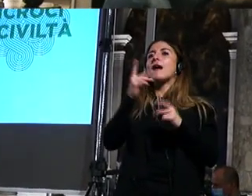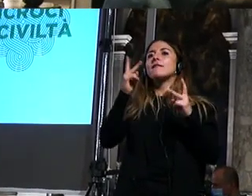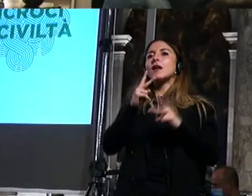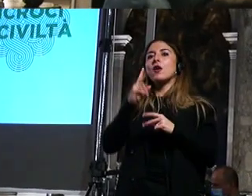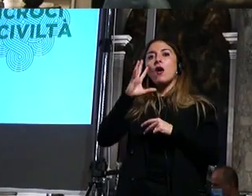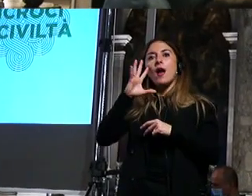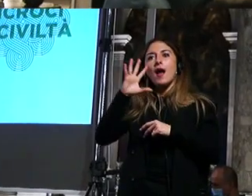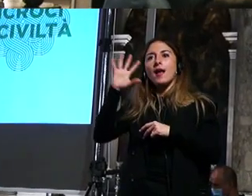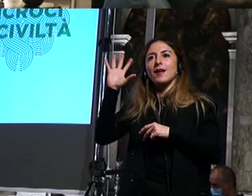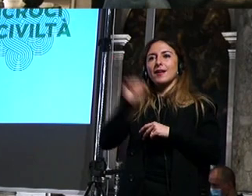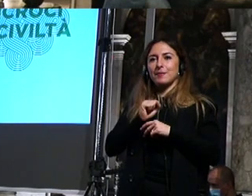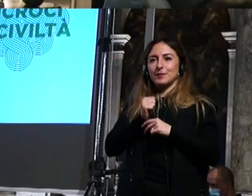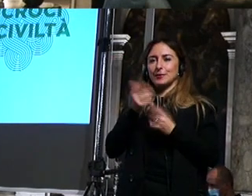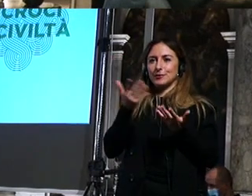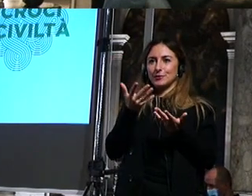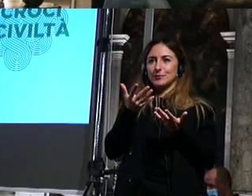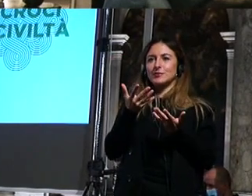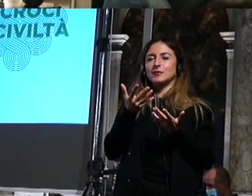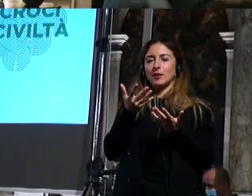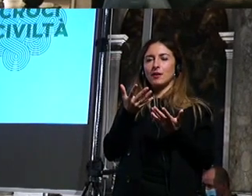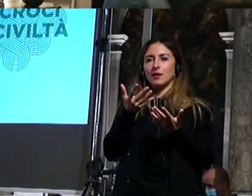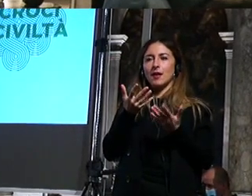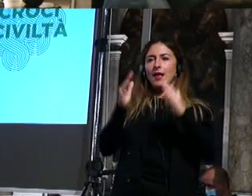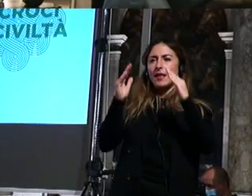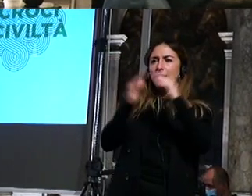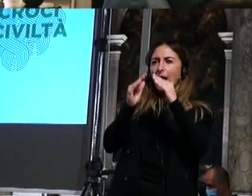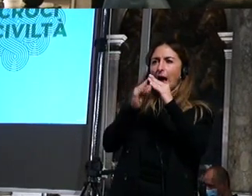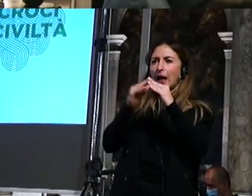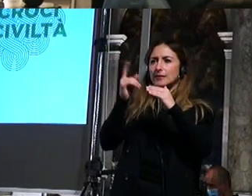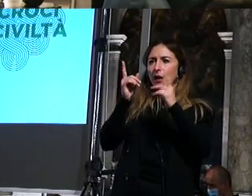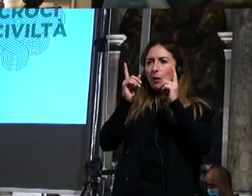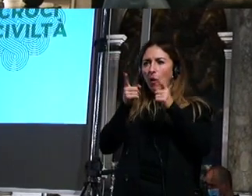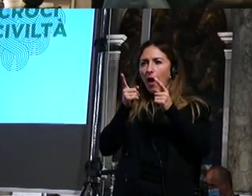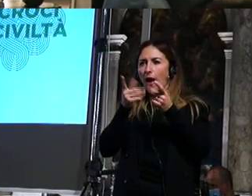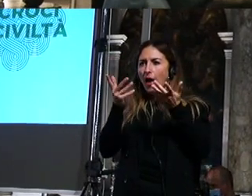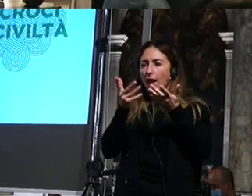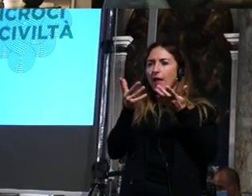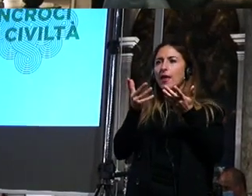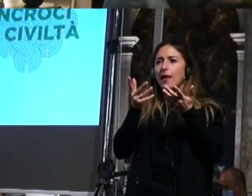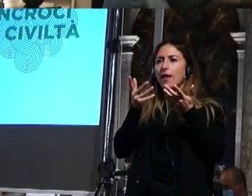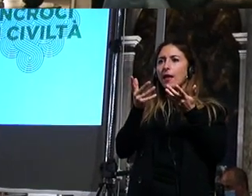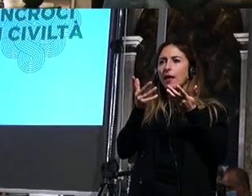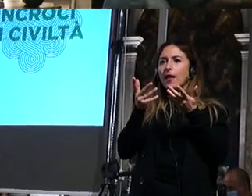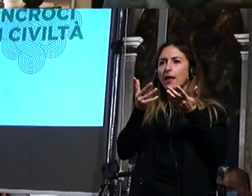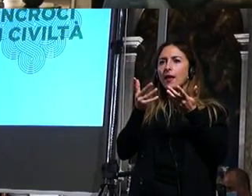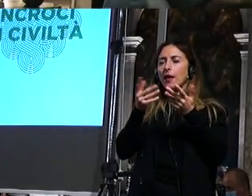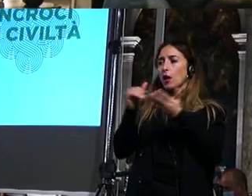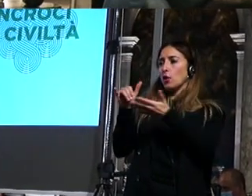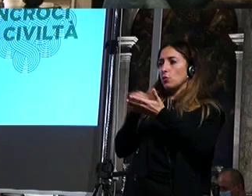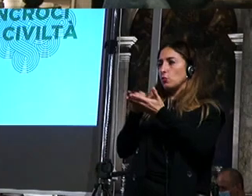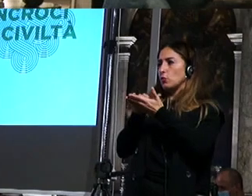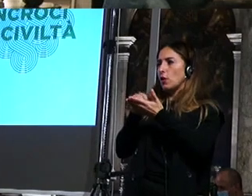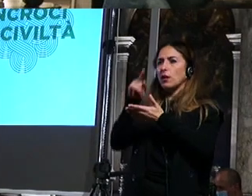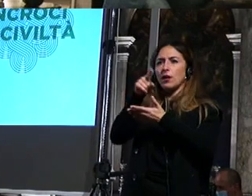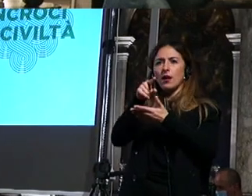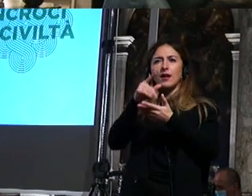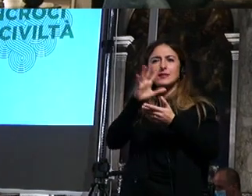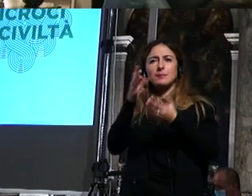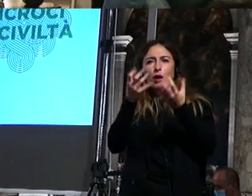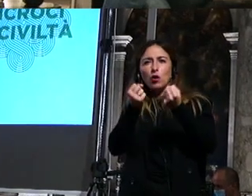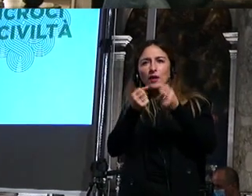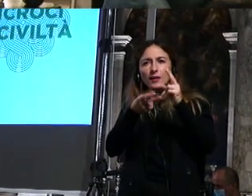to her more like his real home than the one in New York. It's full of the things he loved, and the smell of his cooking, and his music.